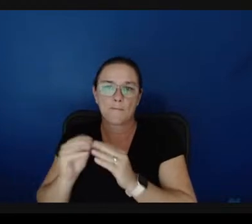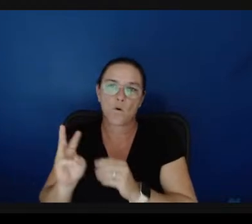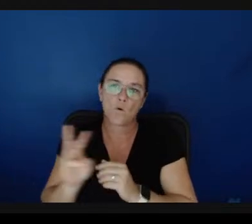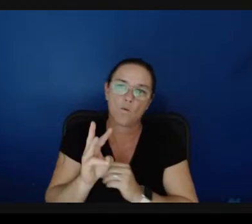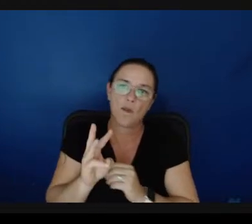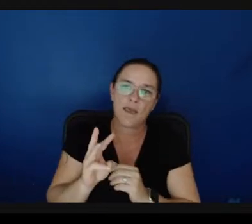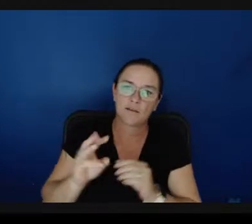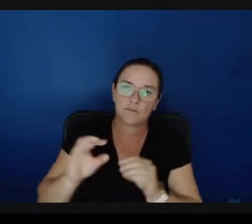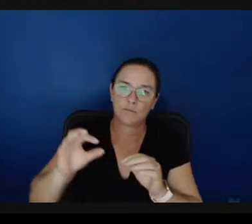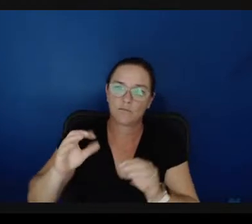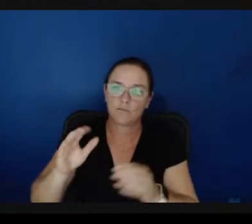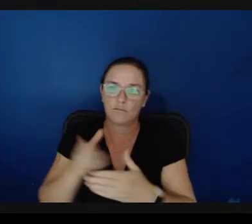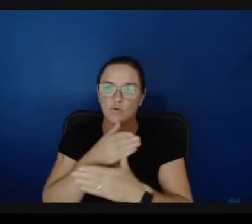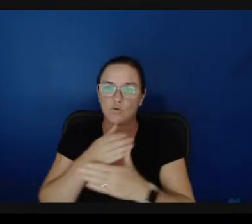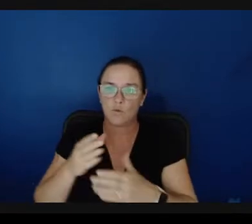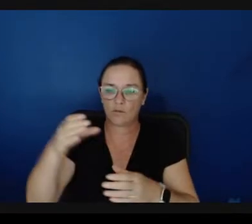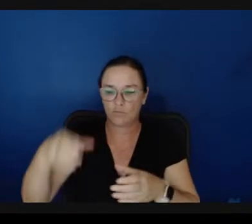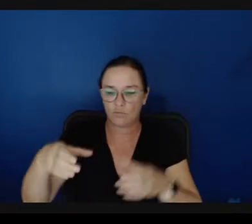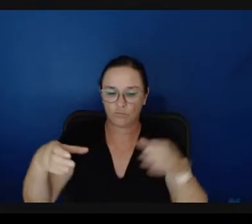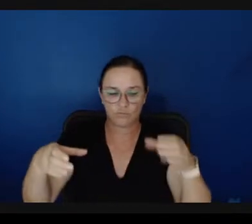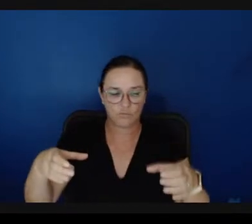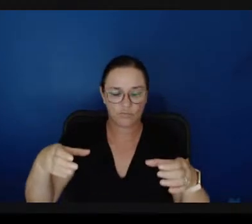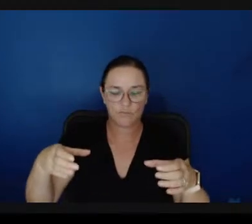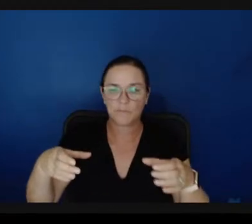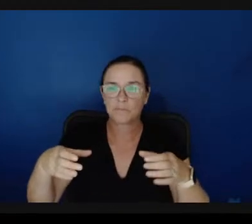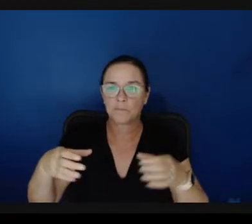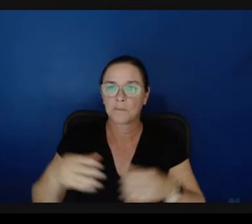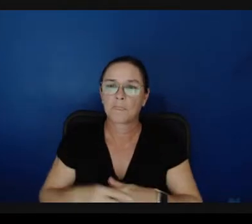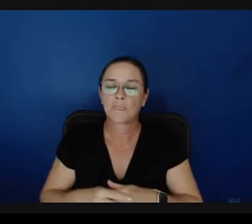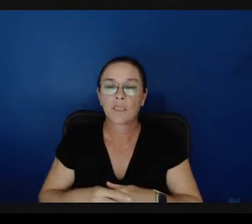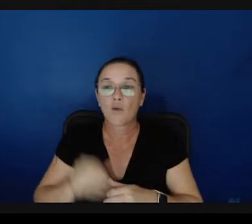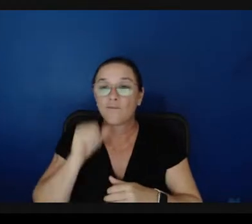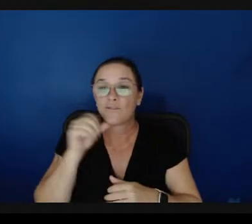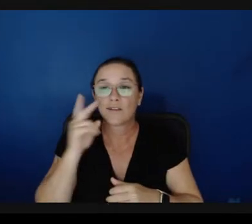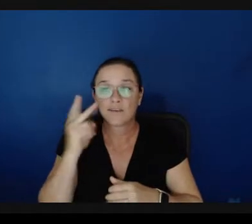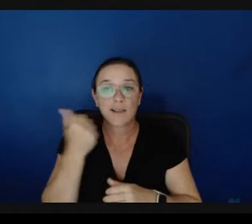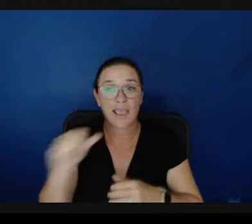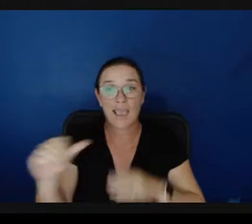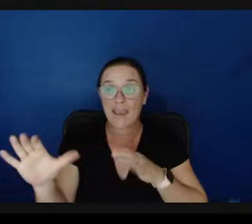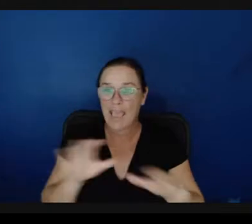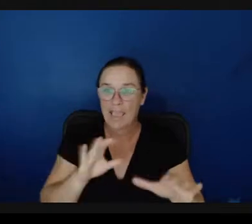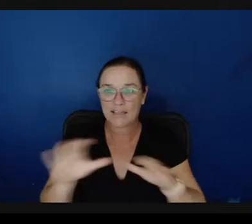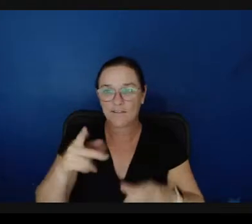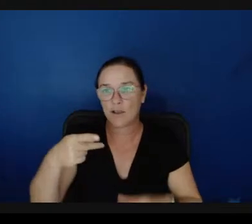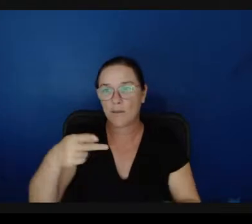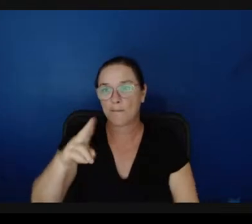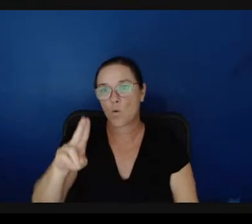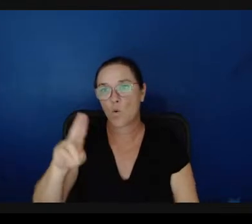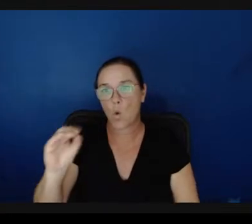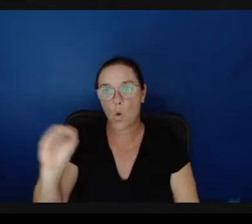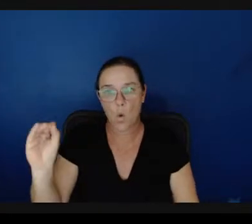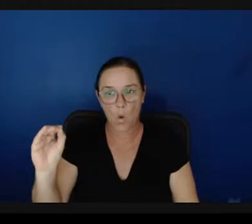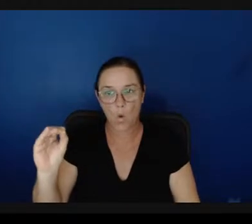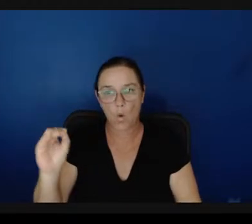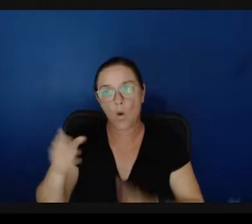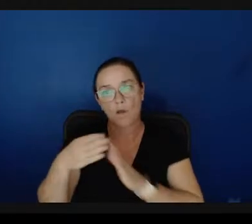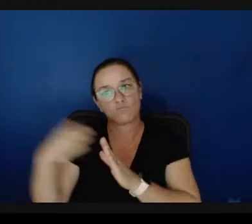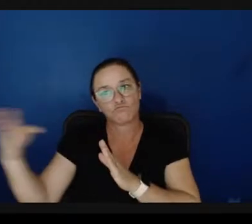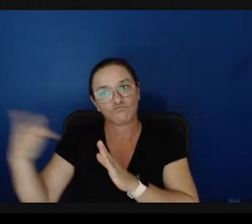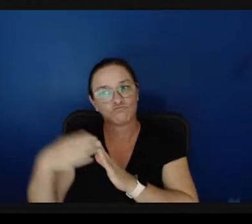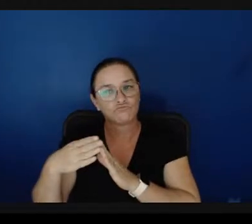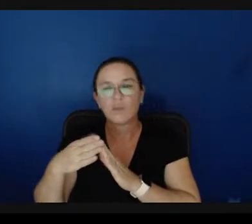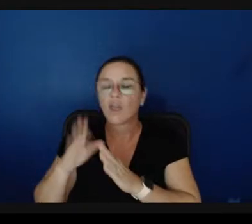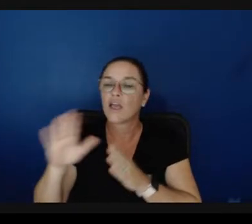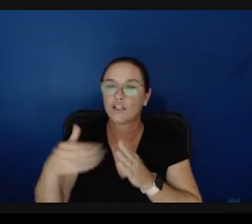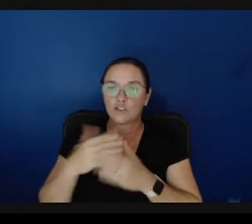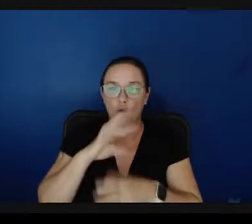and Nāpau, right in there. We've not seen any activity at Pu'o'o or further down rift, so the activity is fully contained